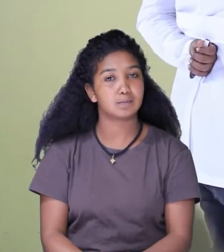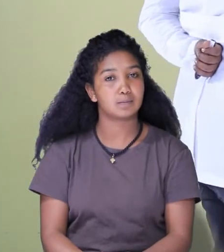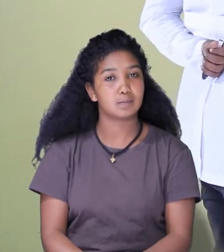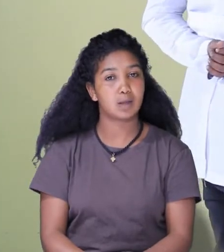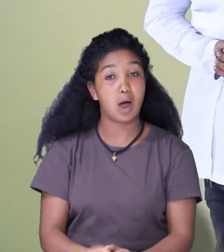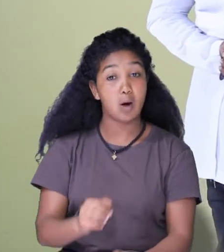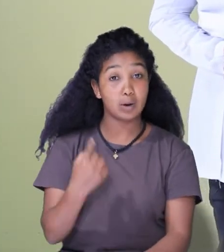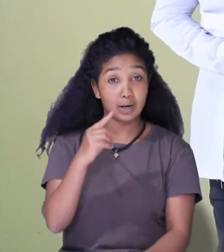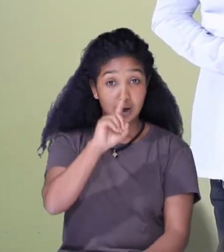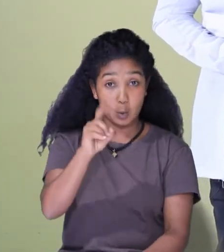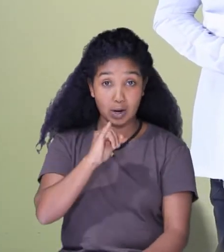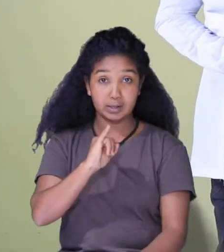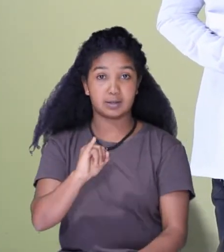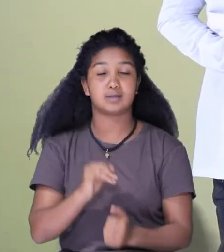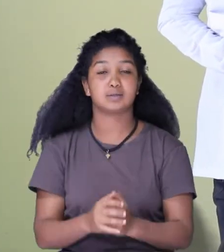Our required